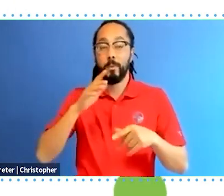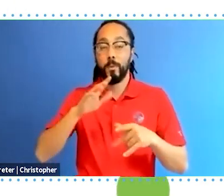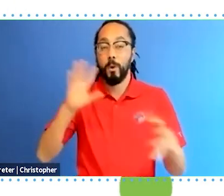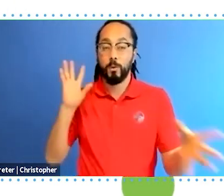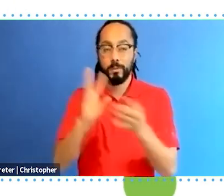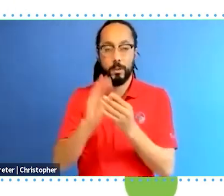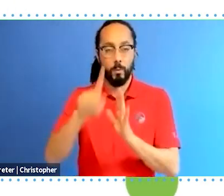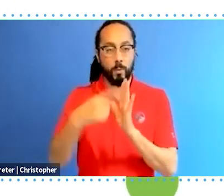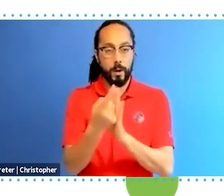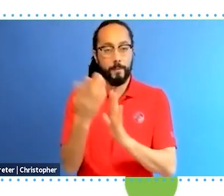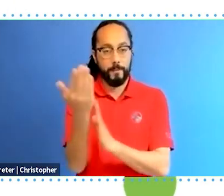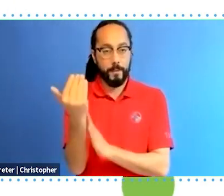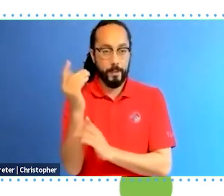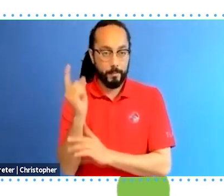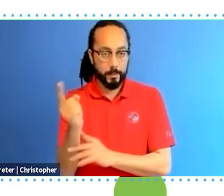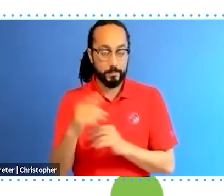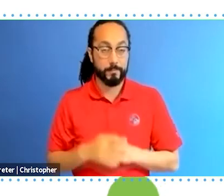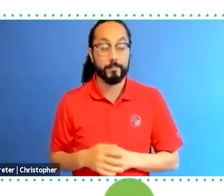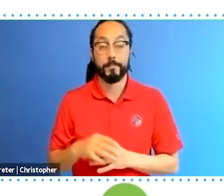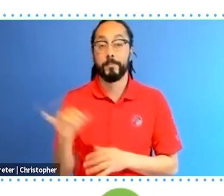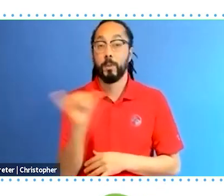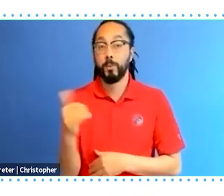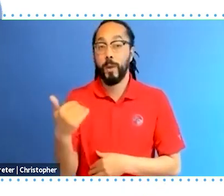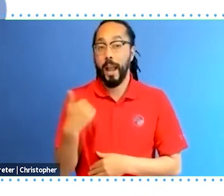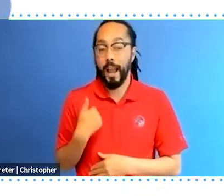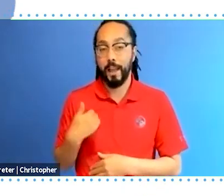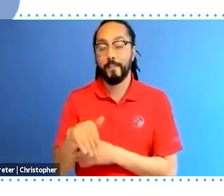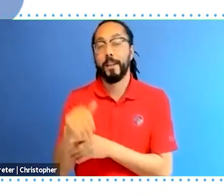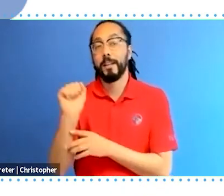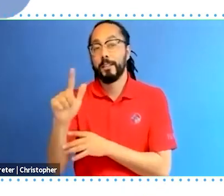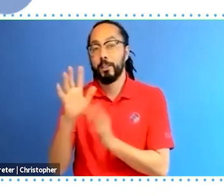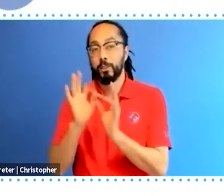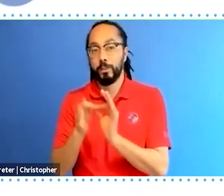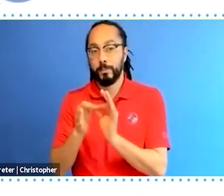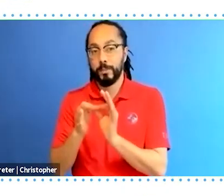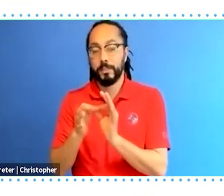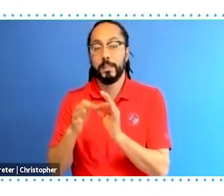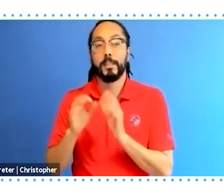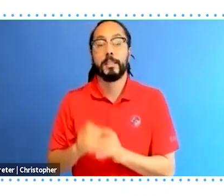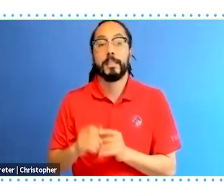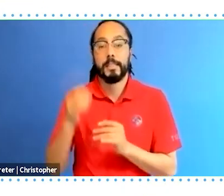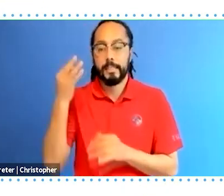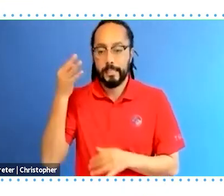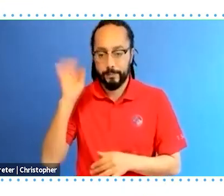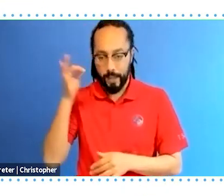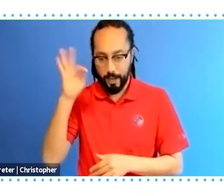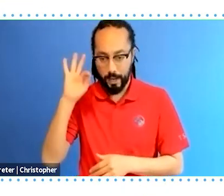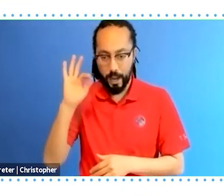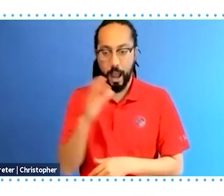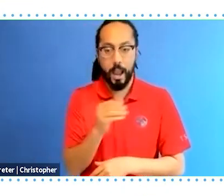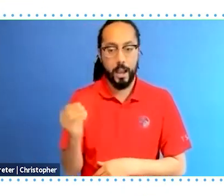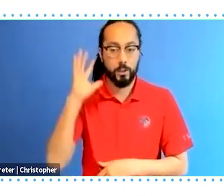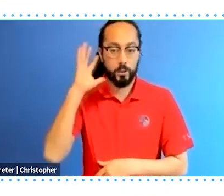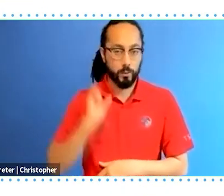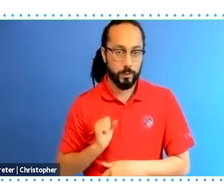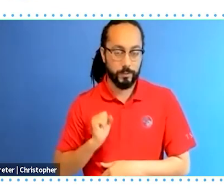We are also happy to have ASL interpreters Savannah and Christopher from Toronto Sign Language Interpreter Service with us here